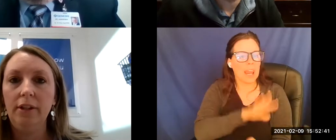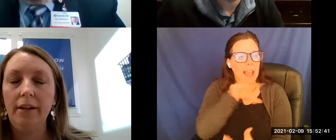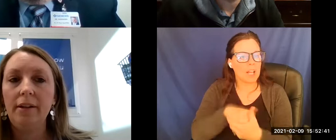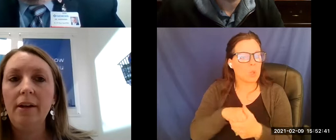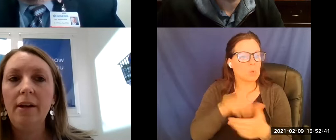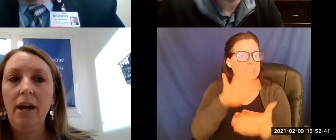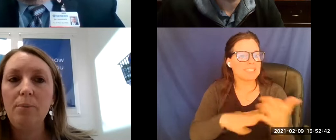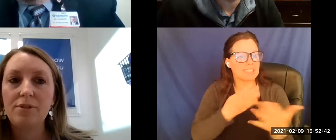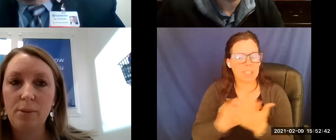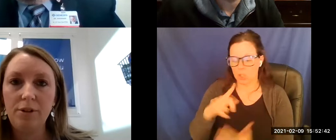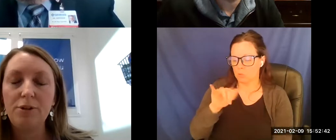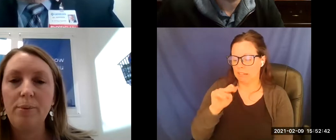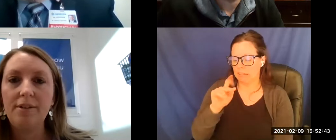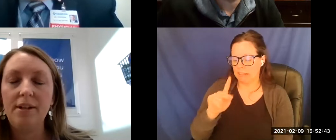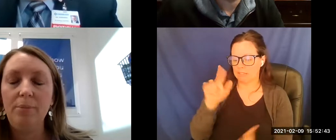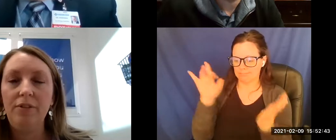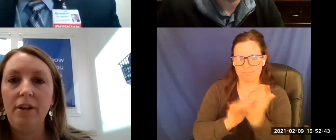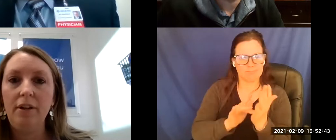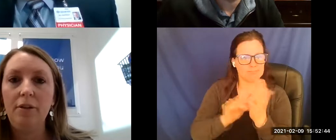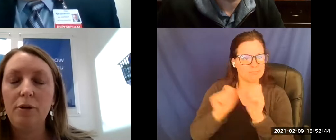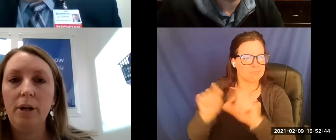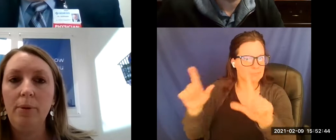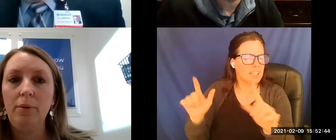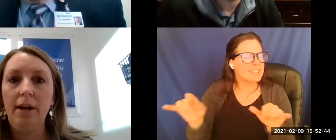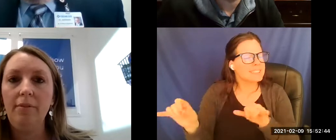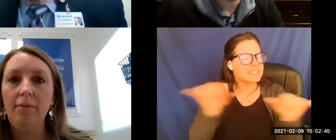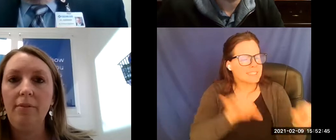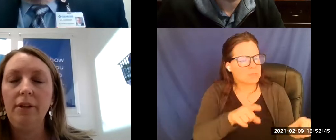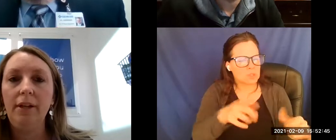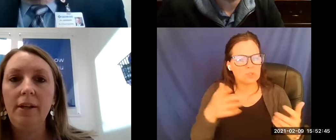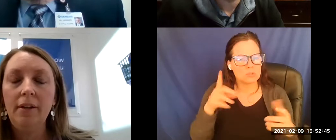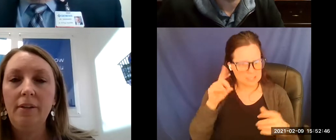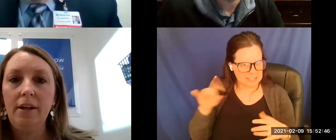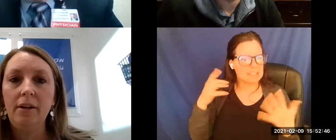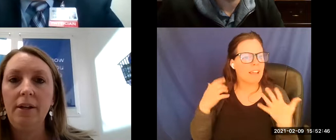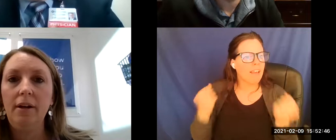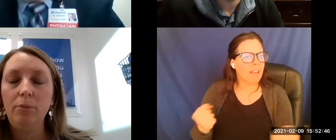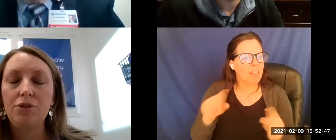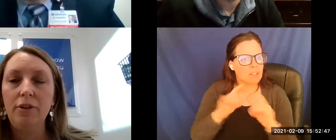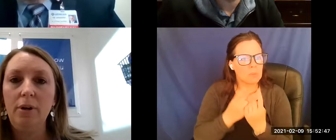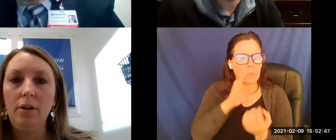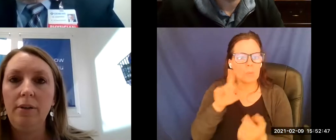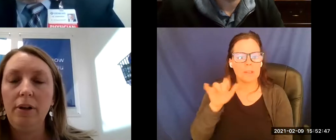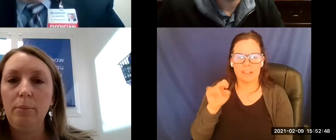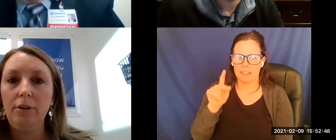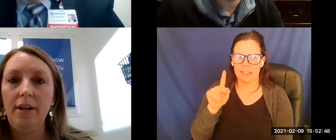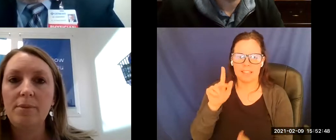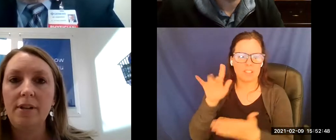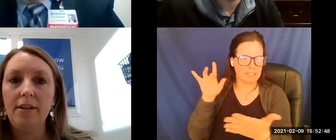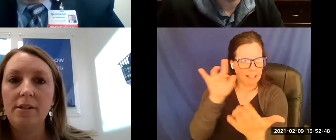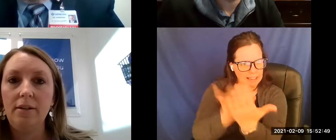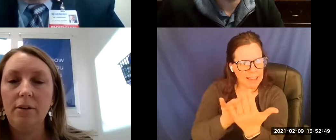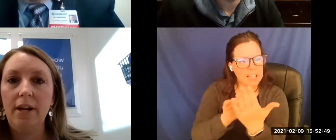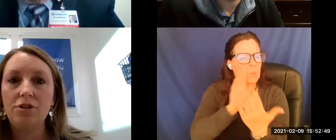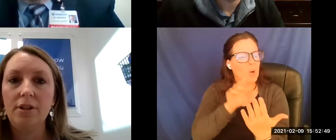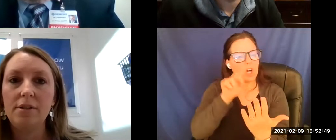scheduling link. So similar to what you've done at the health department, we'll have a link that they can click on. We'll show them all the available time slots